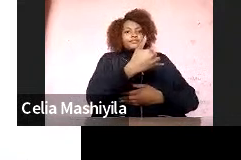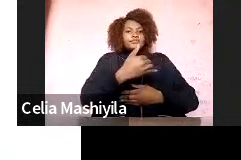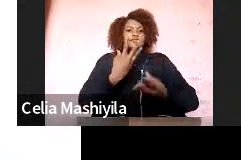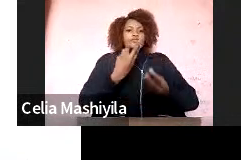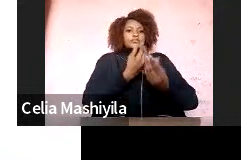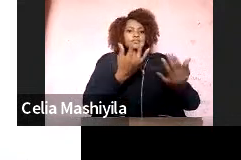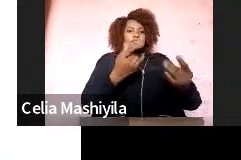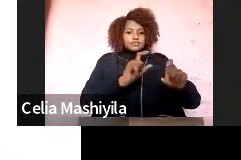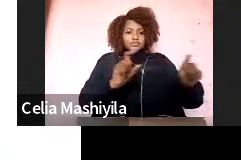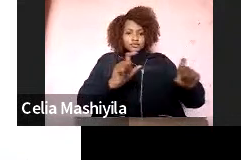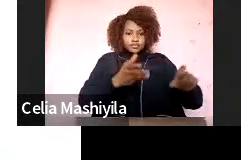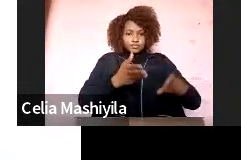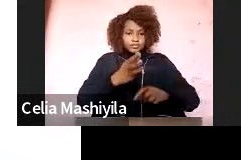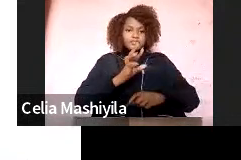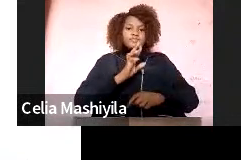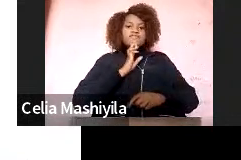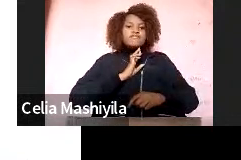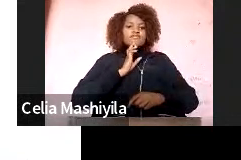00